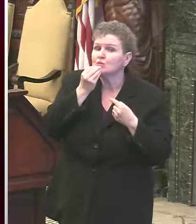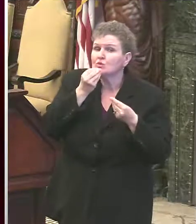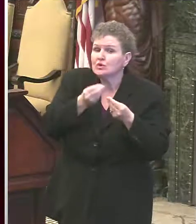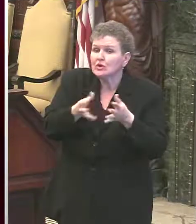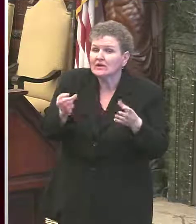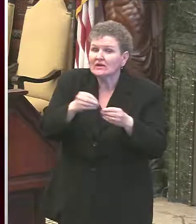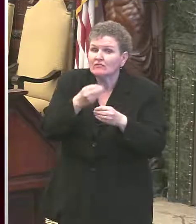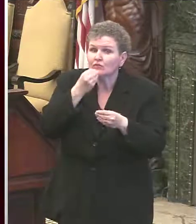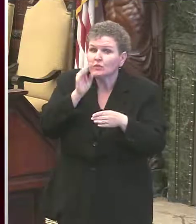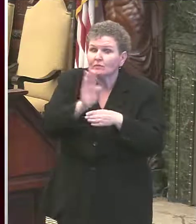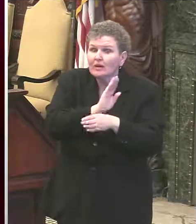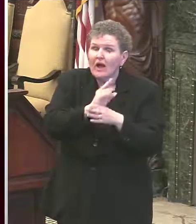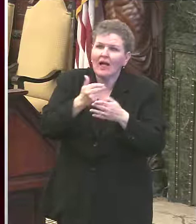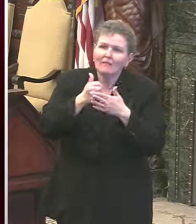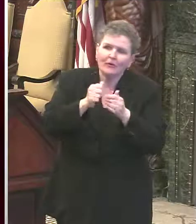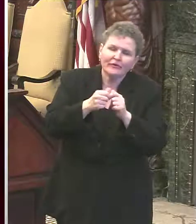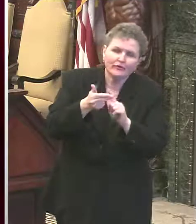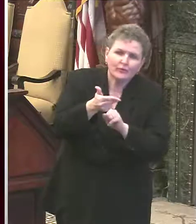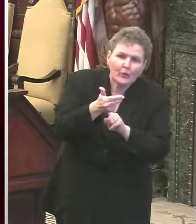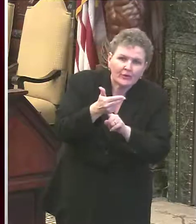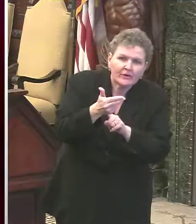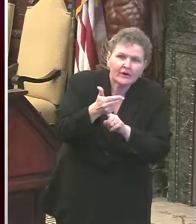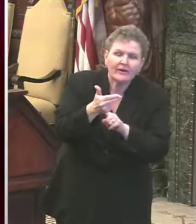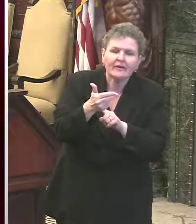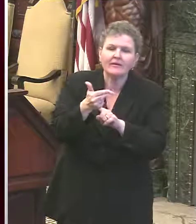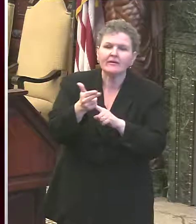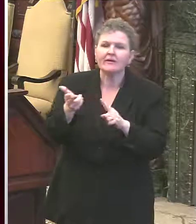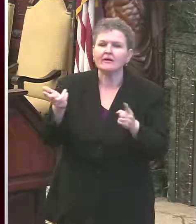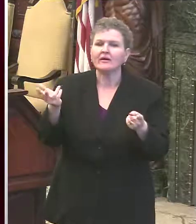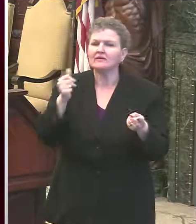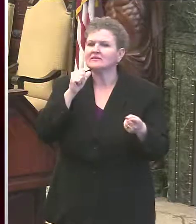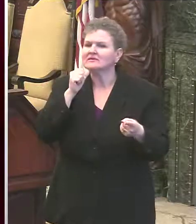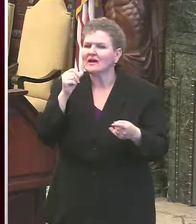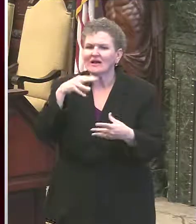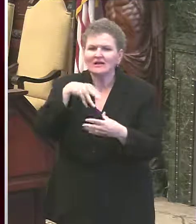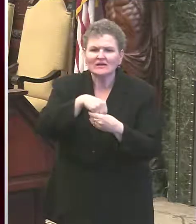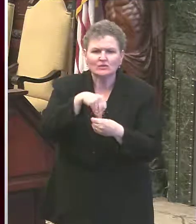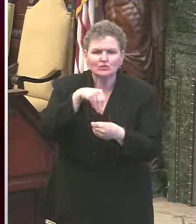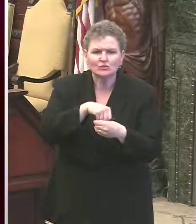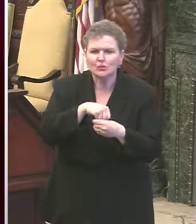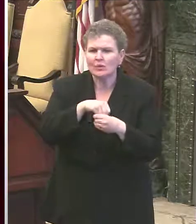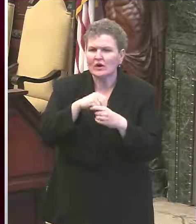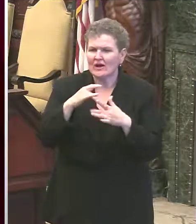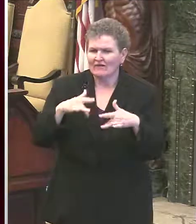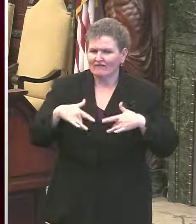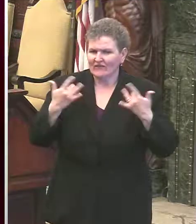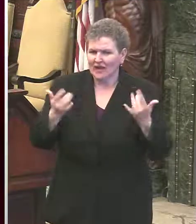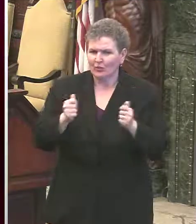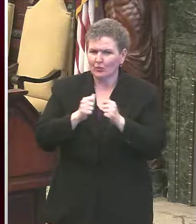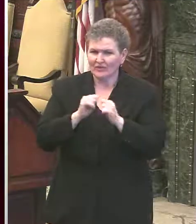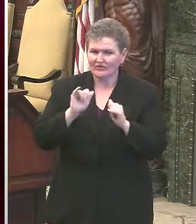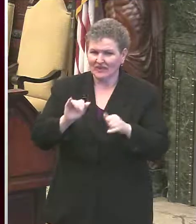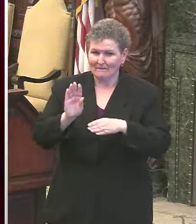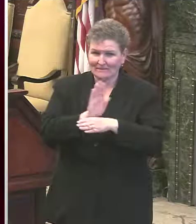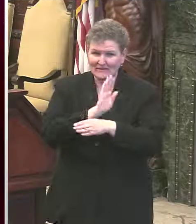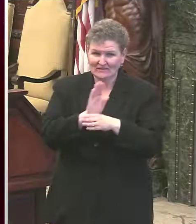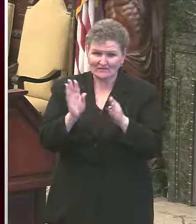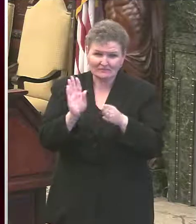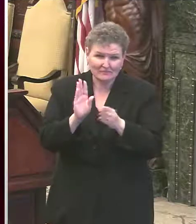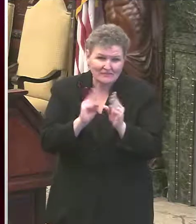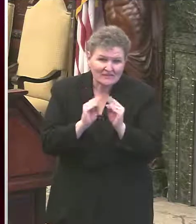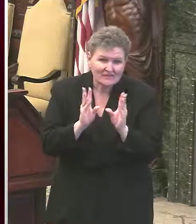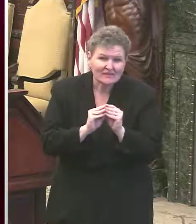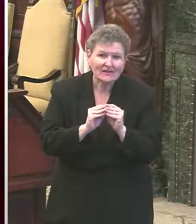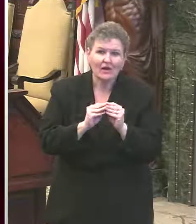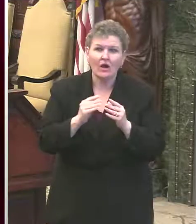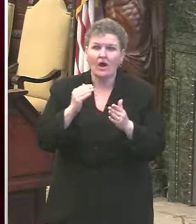help the hotels. The hotels right now cannot do indoor catered events. They made a case that there are certain business meetings that are at fairly low risk and that